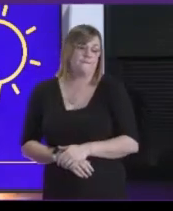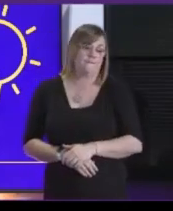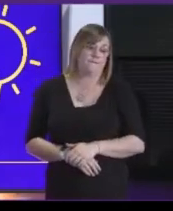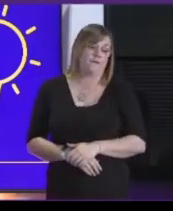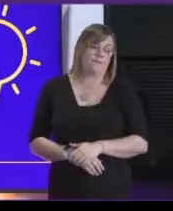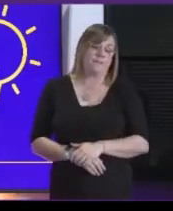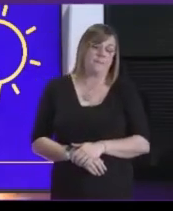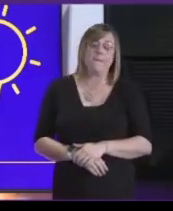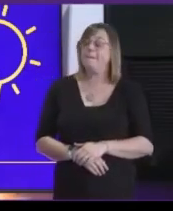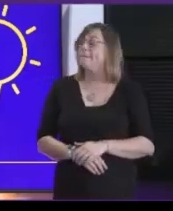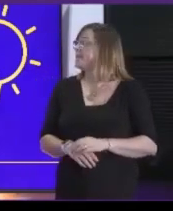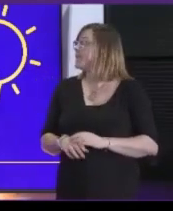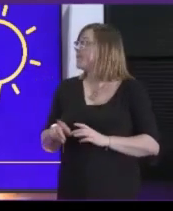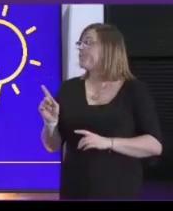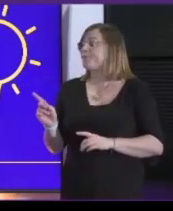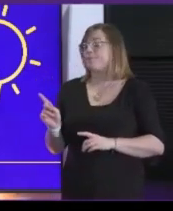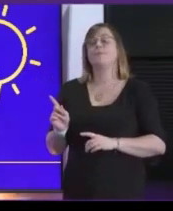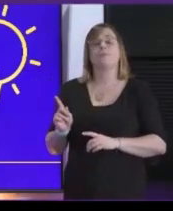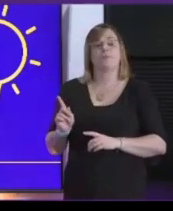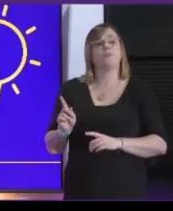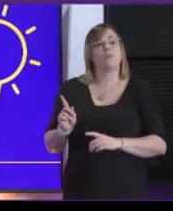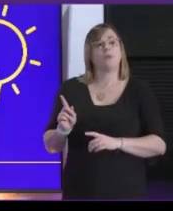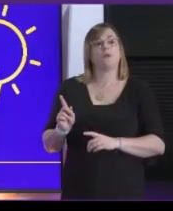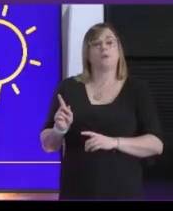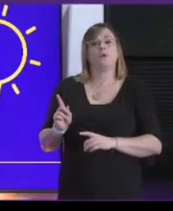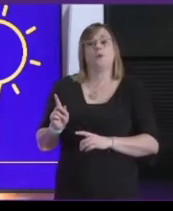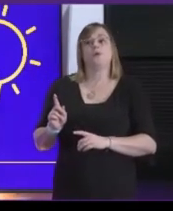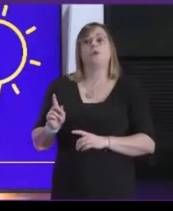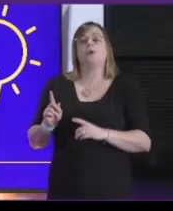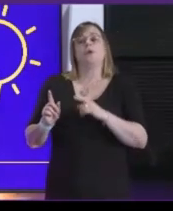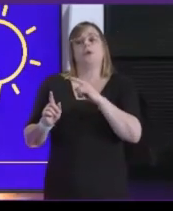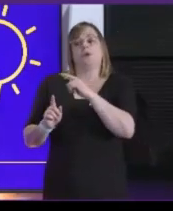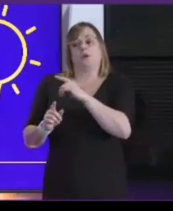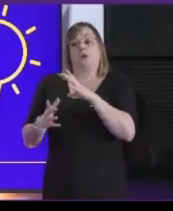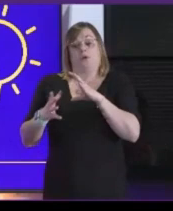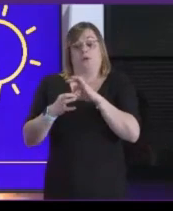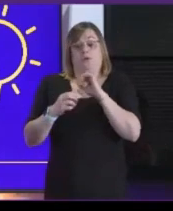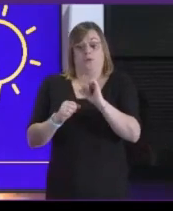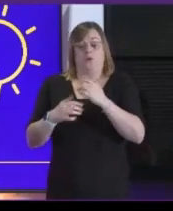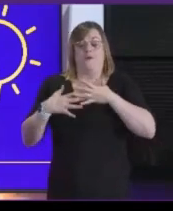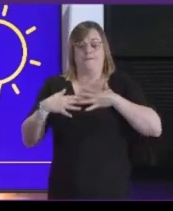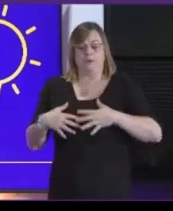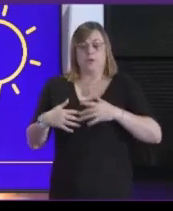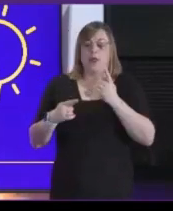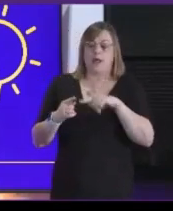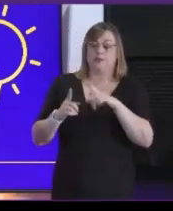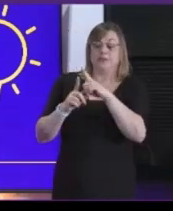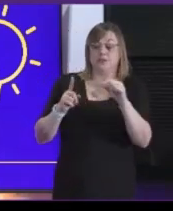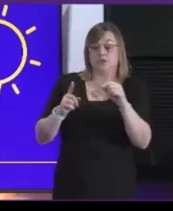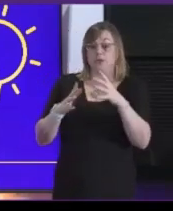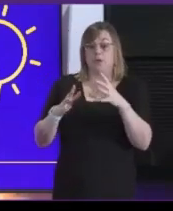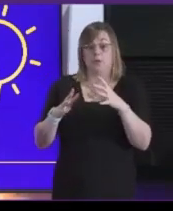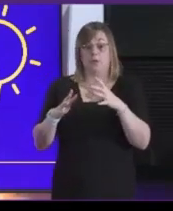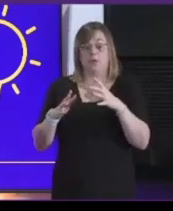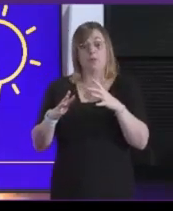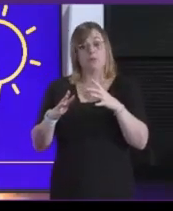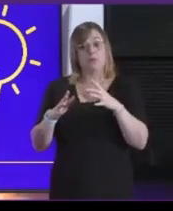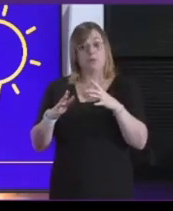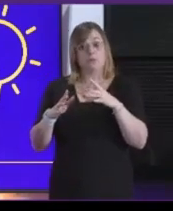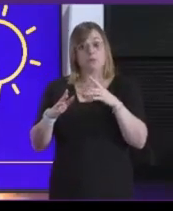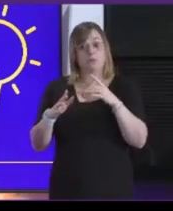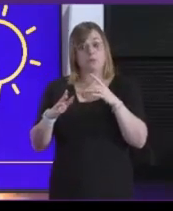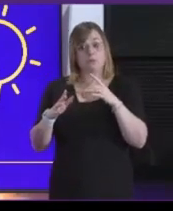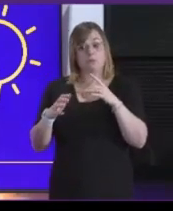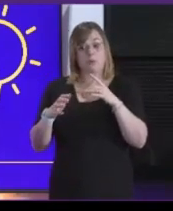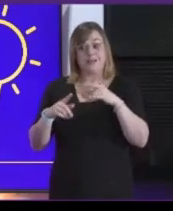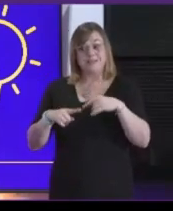what we're accessing. So on the end of that bit, then, in terms of the breadth of what you're doing across physical and digital, is there a difference in how the